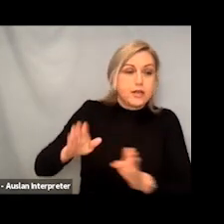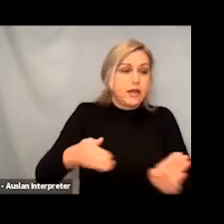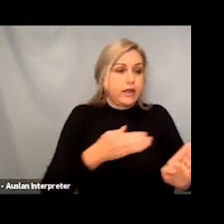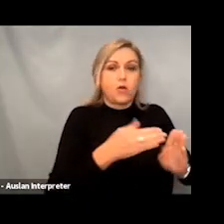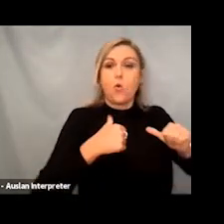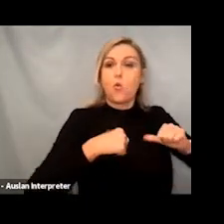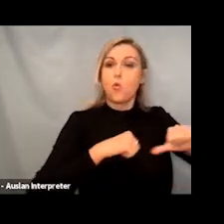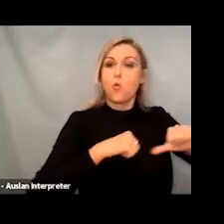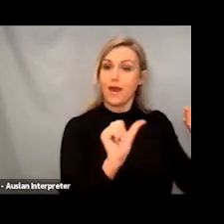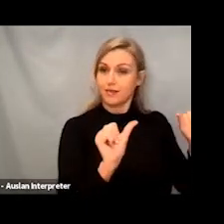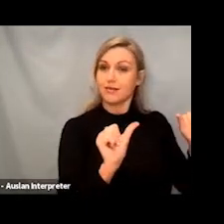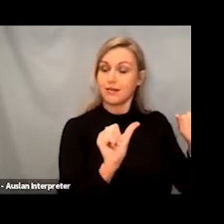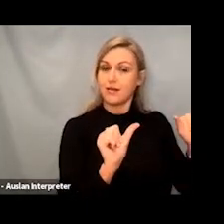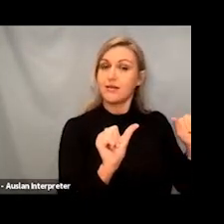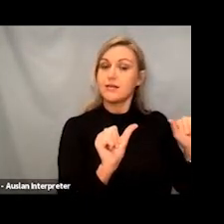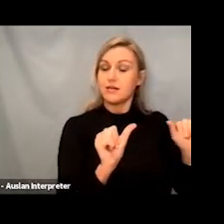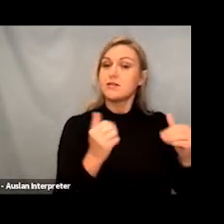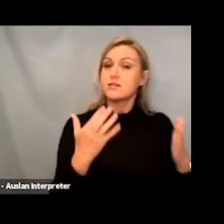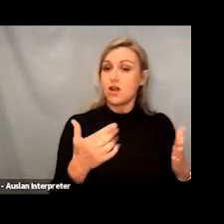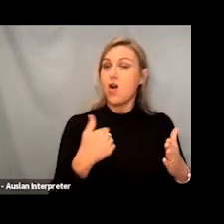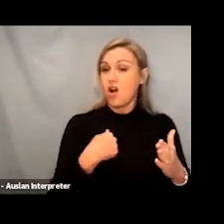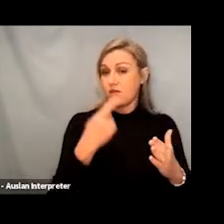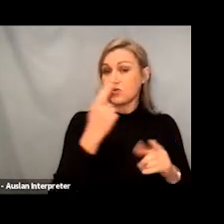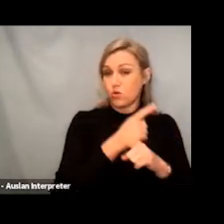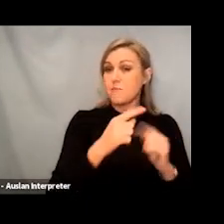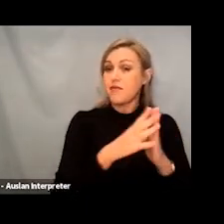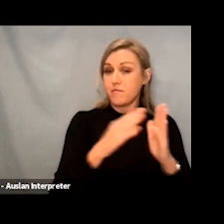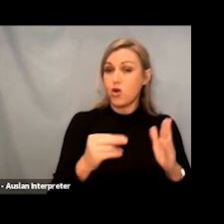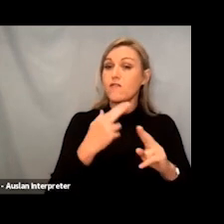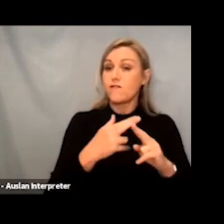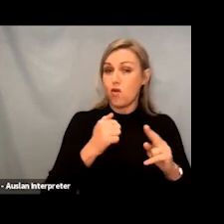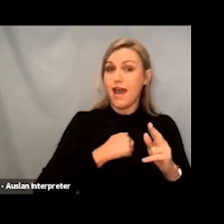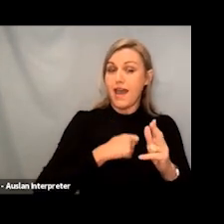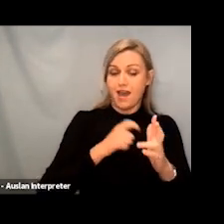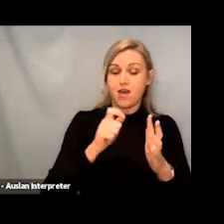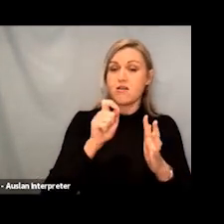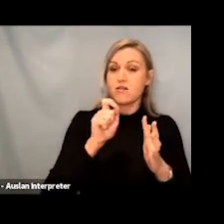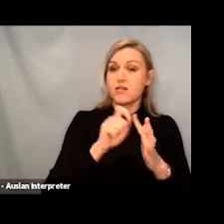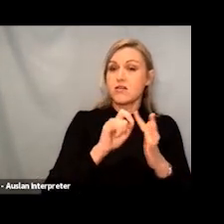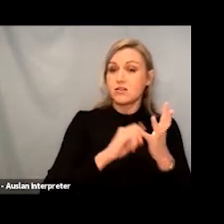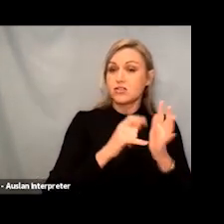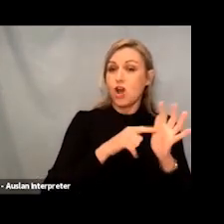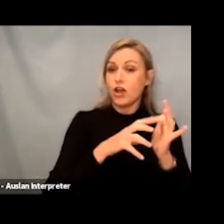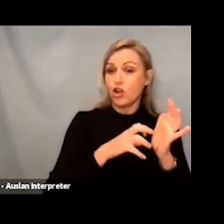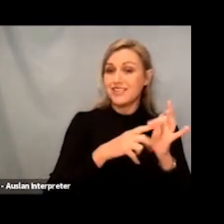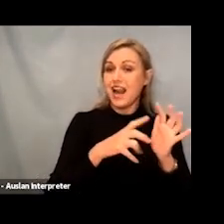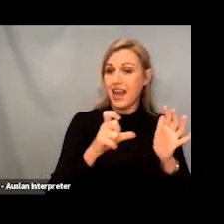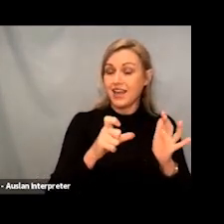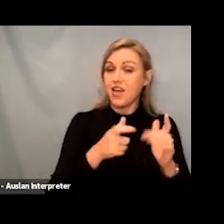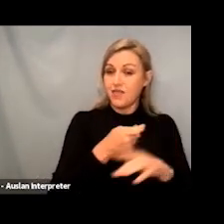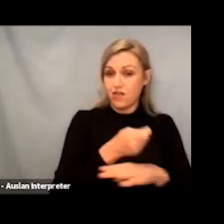And I'm suggesting that is essentially the model with psychedelic therapy. It's harnessing a more